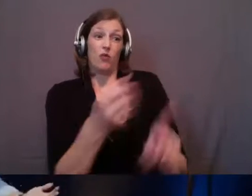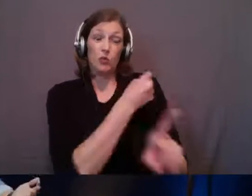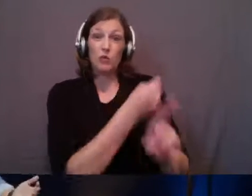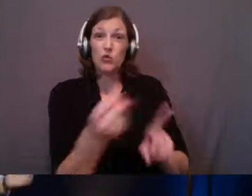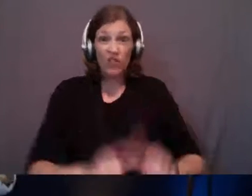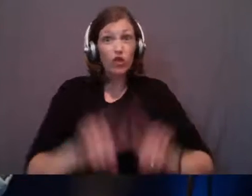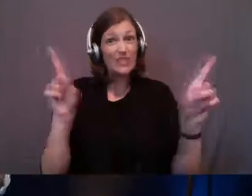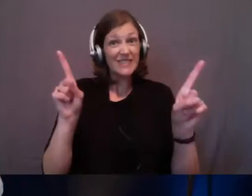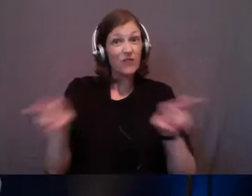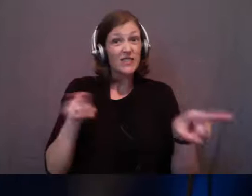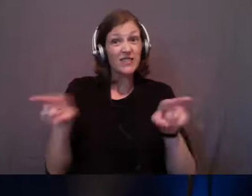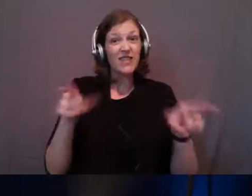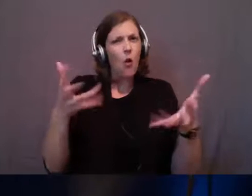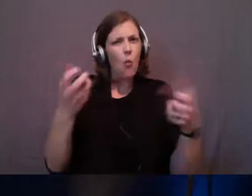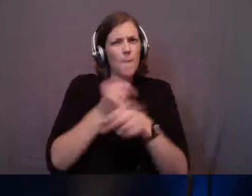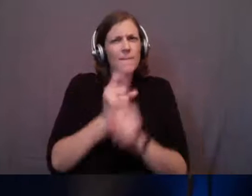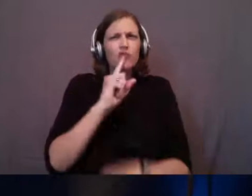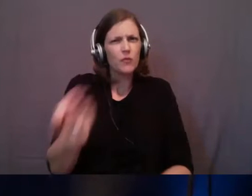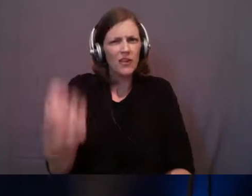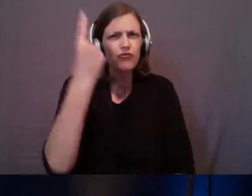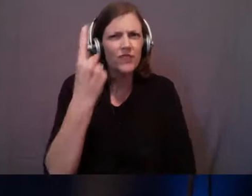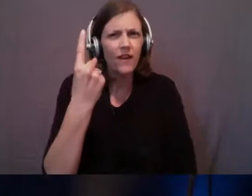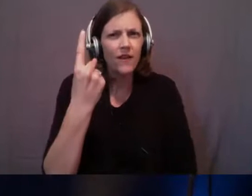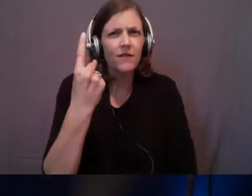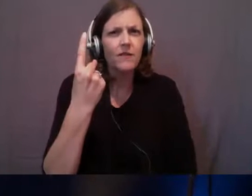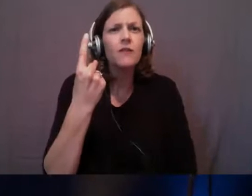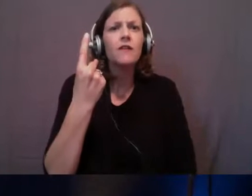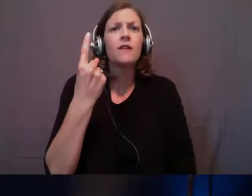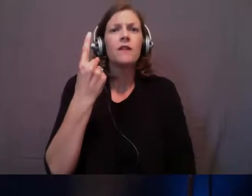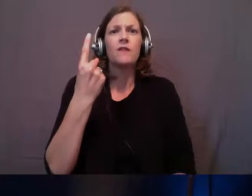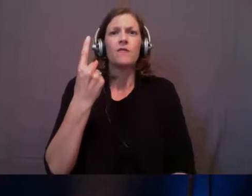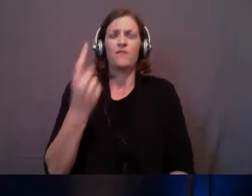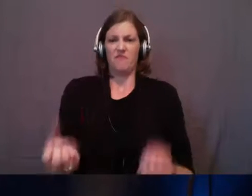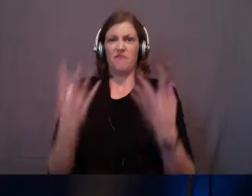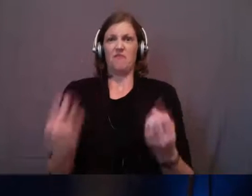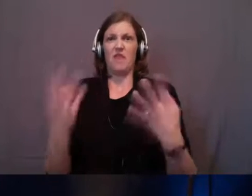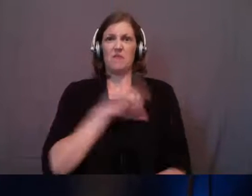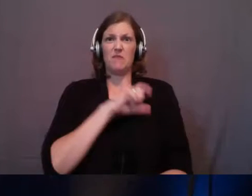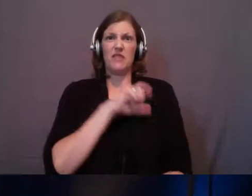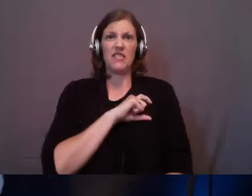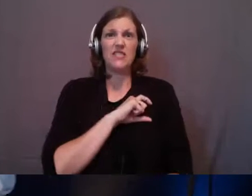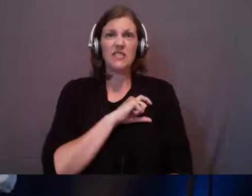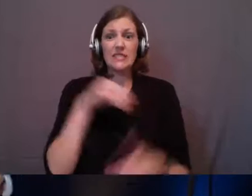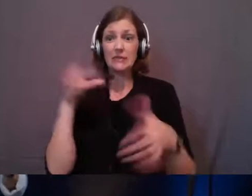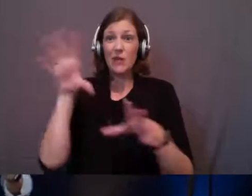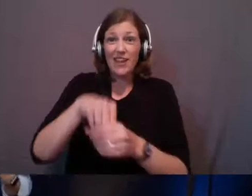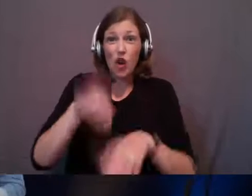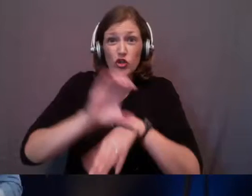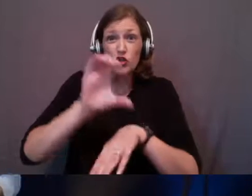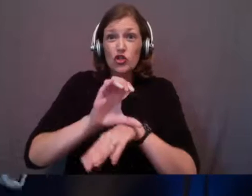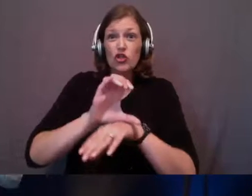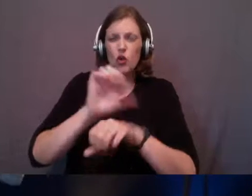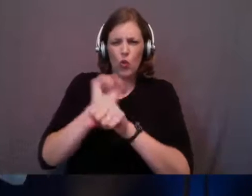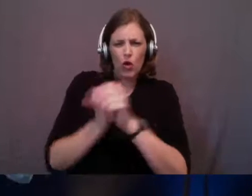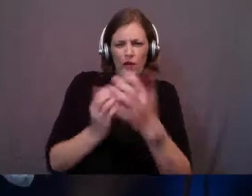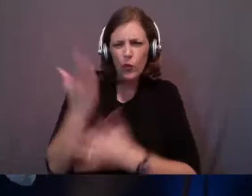is a difference, and I want to make sure we understand that. We have multiple police officers in our church who are working through what that